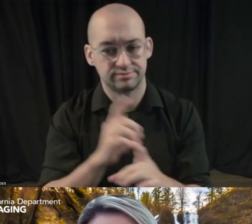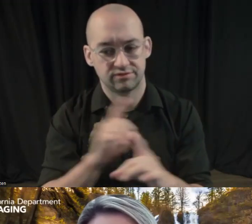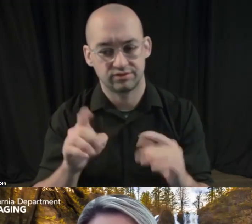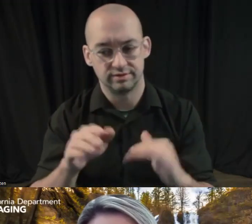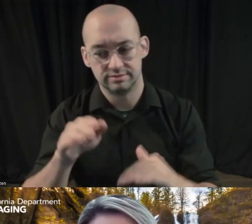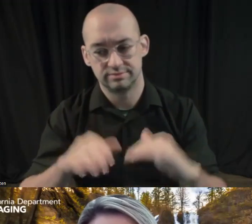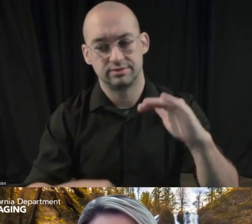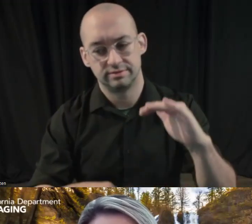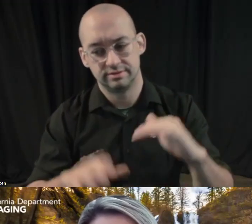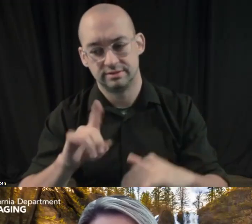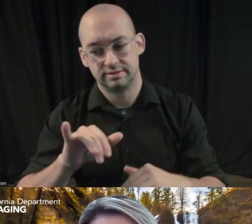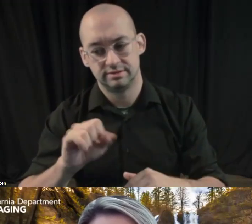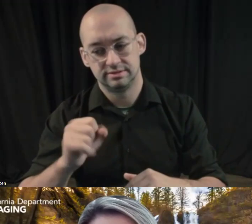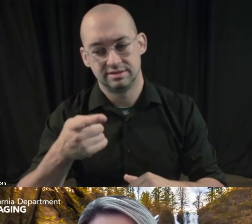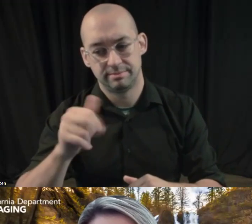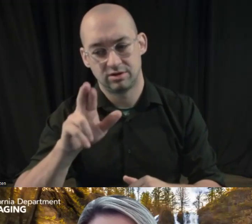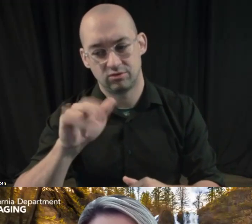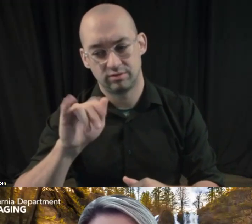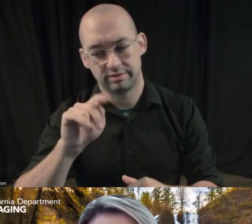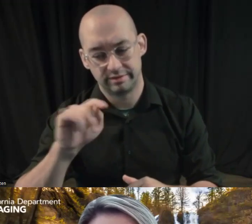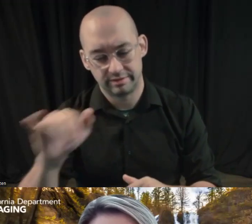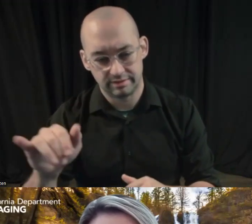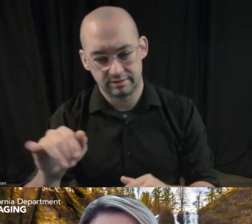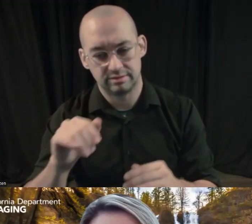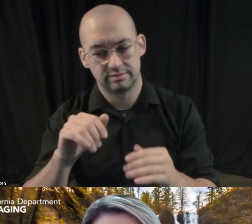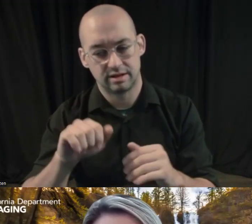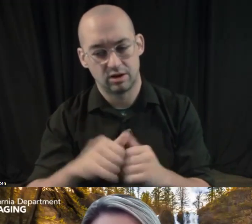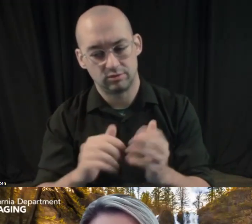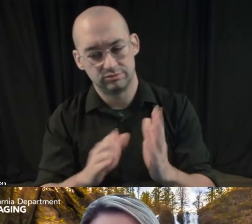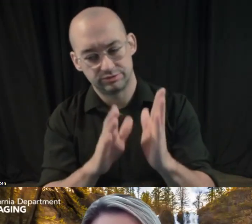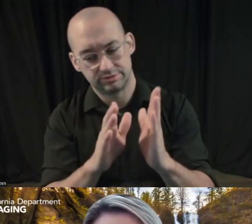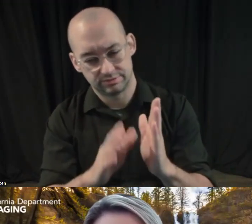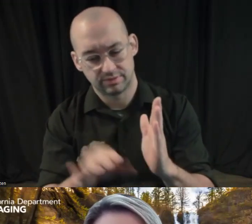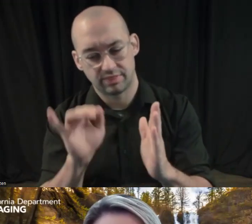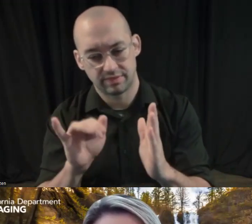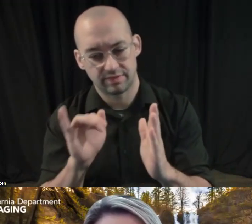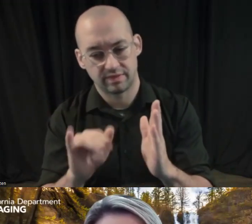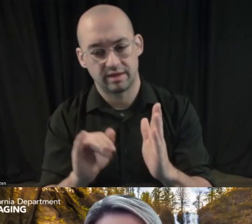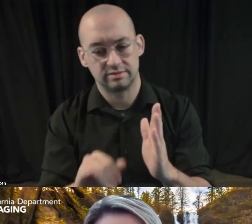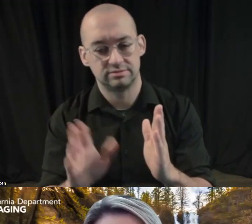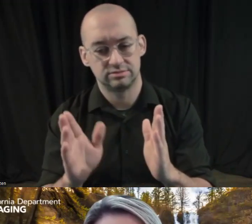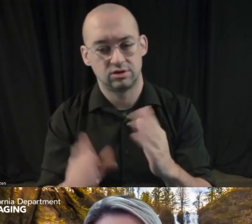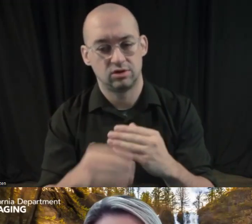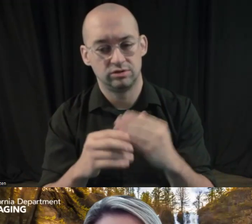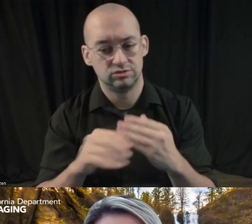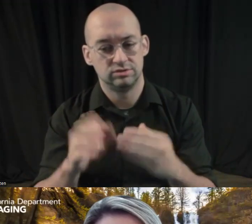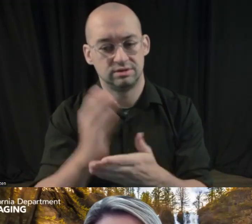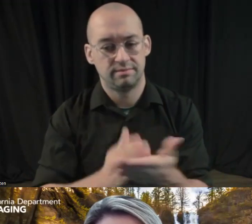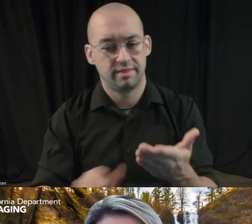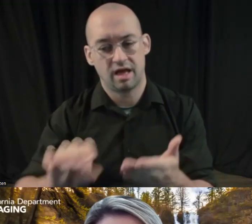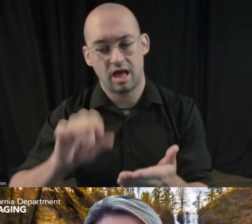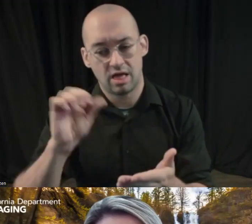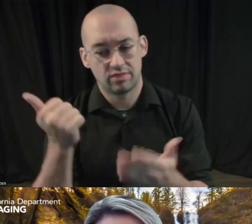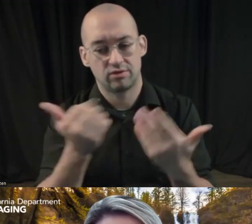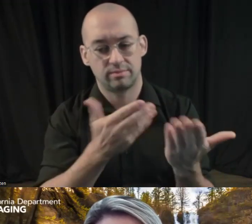we've identified. So if that works. And then it also is something that our other committees,